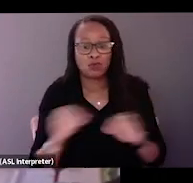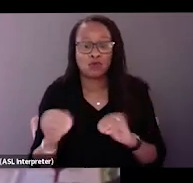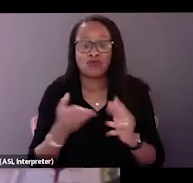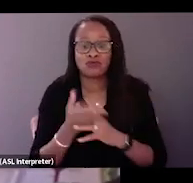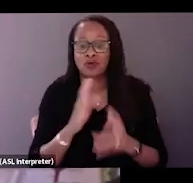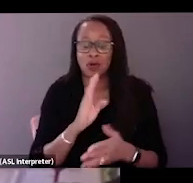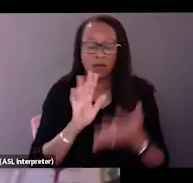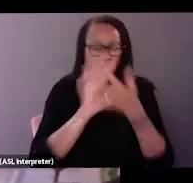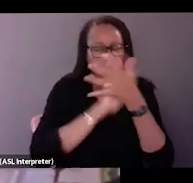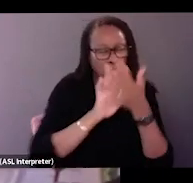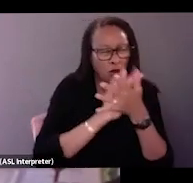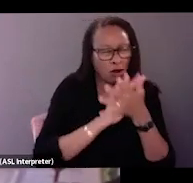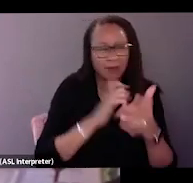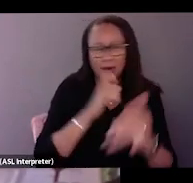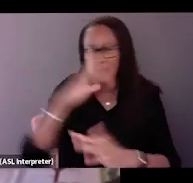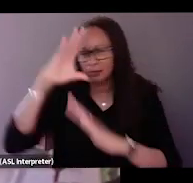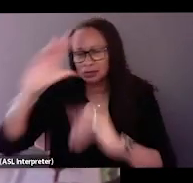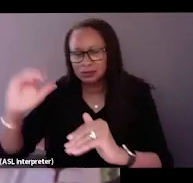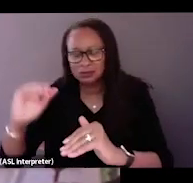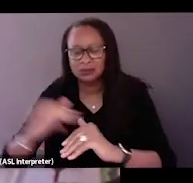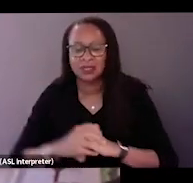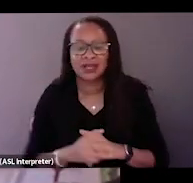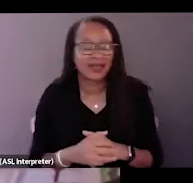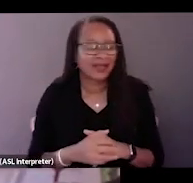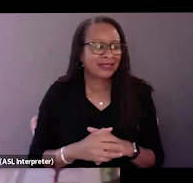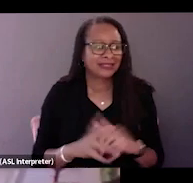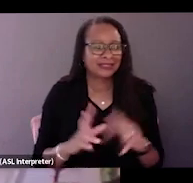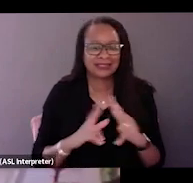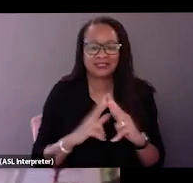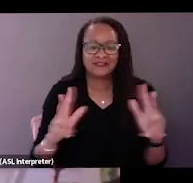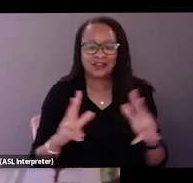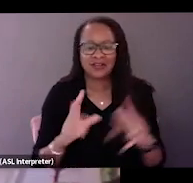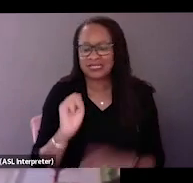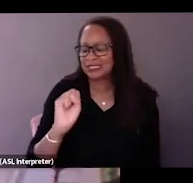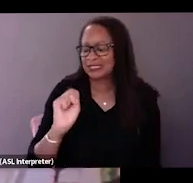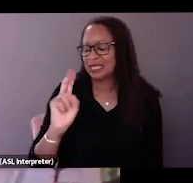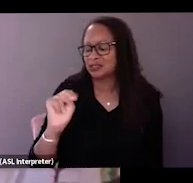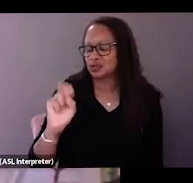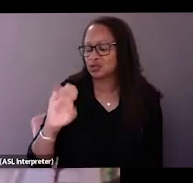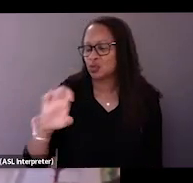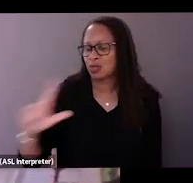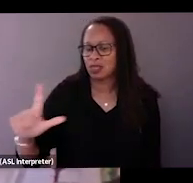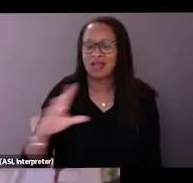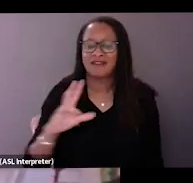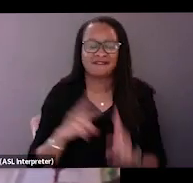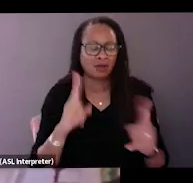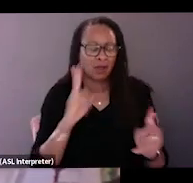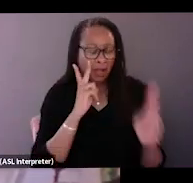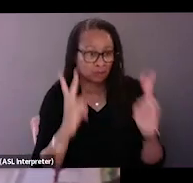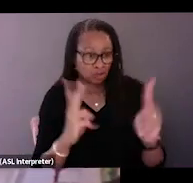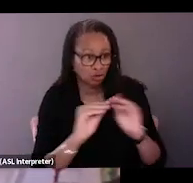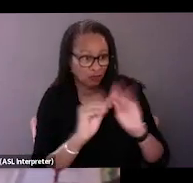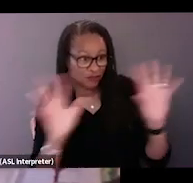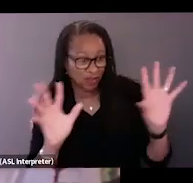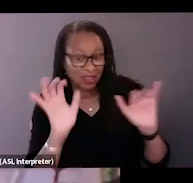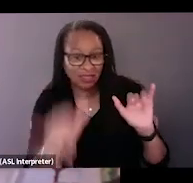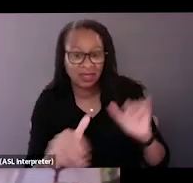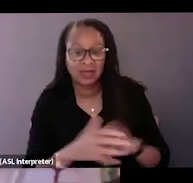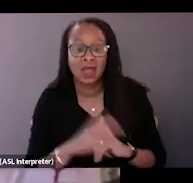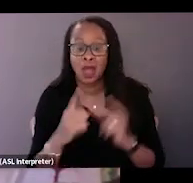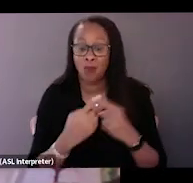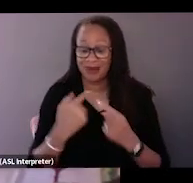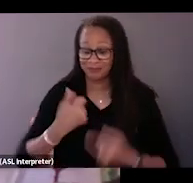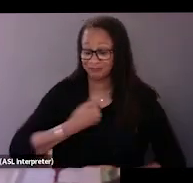and unpredictability, it's very sensual and it's very observant. And so when